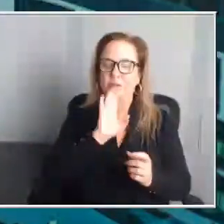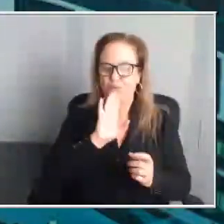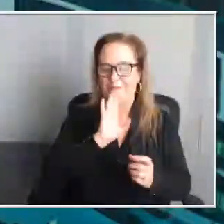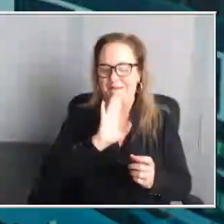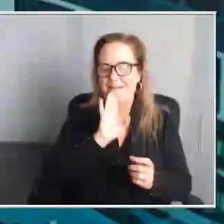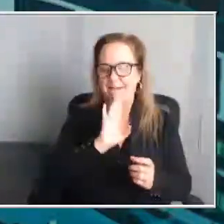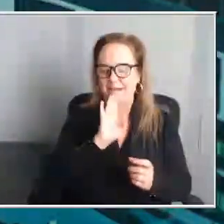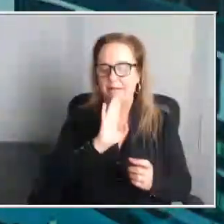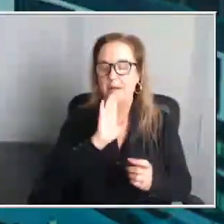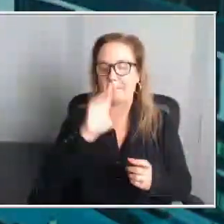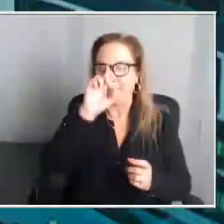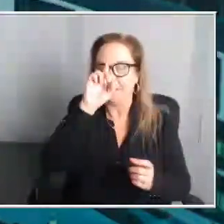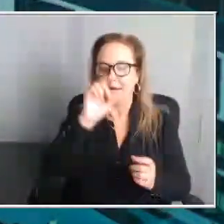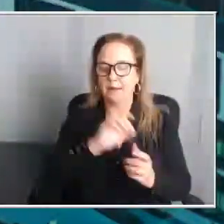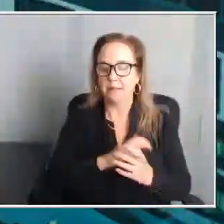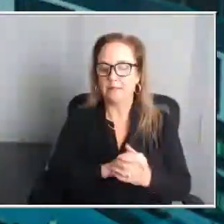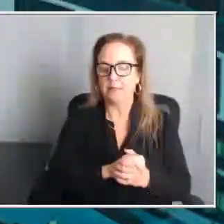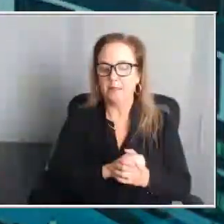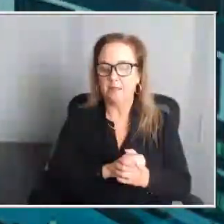frustrating, because